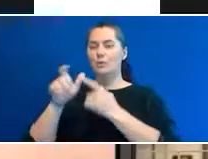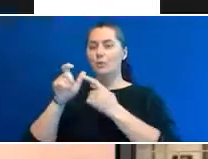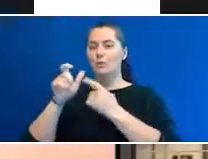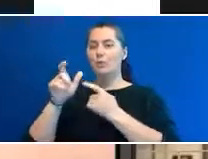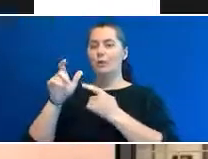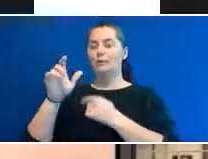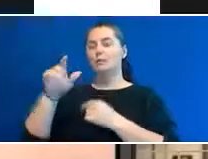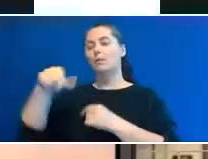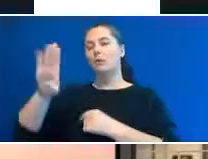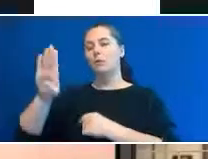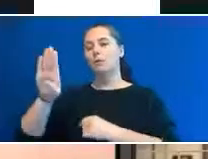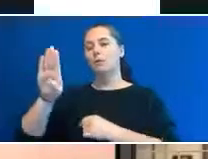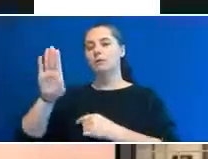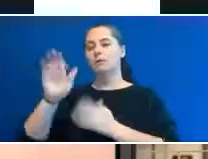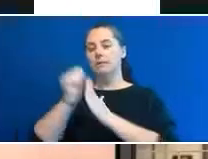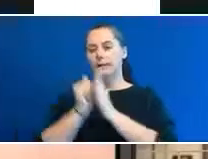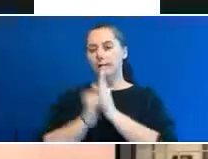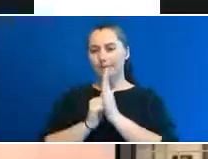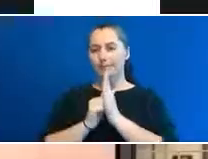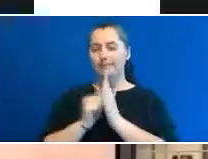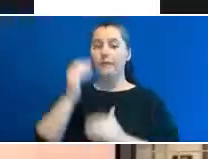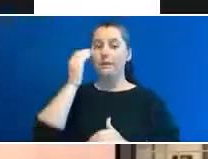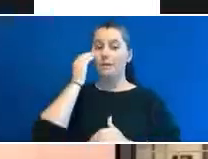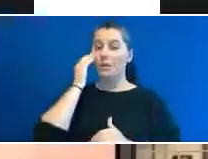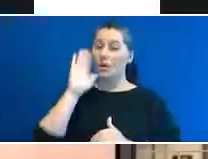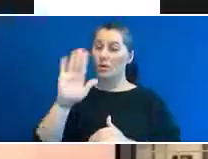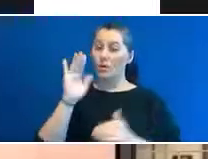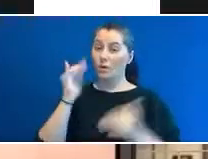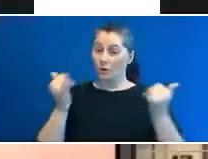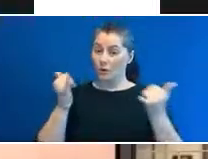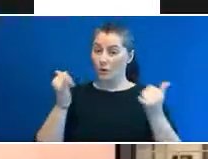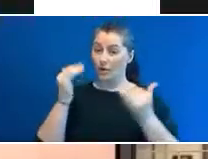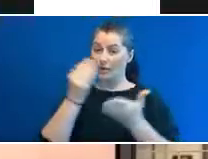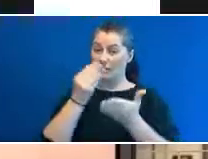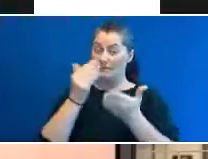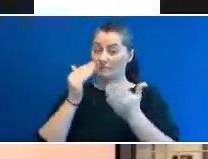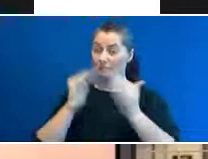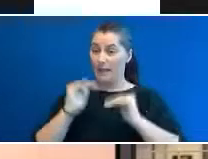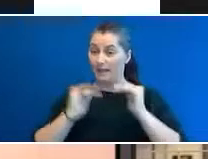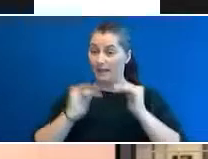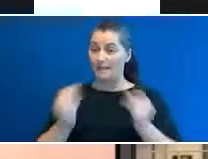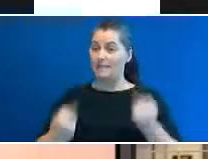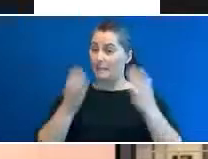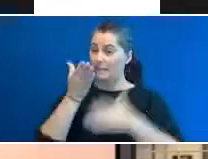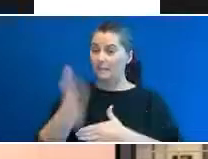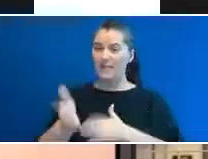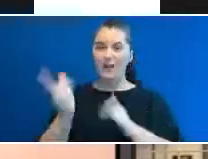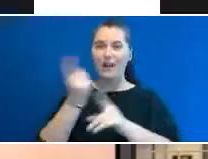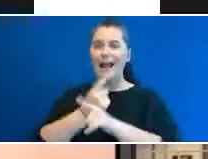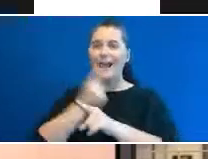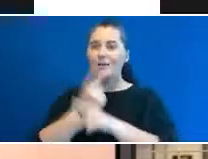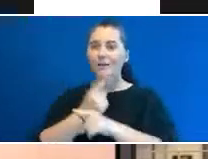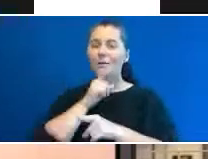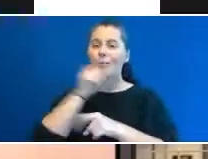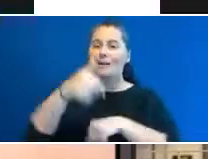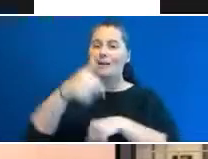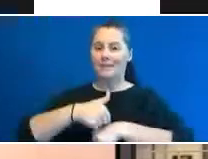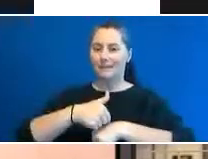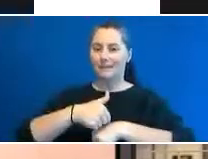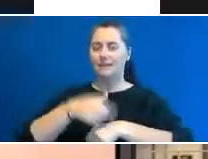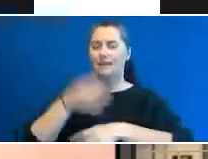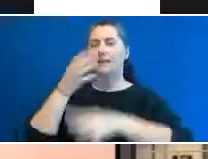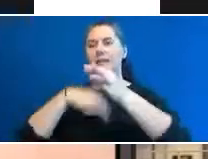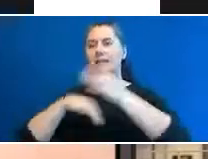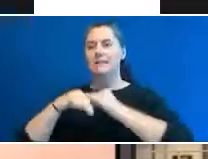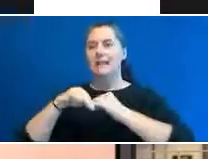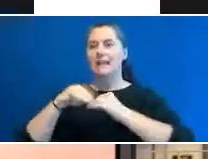you to really know your current balance sheet and make sure everything is accurate on a real-time level. And rather than just a month or